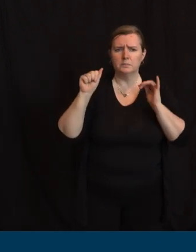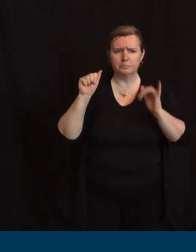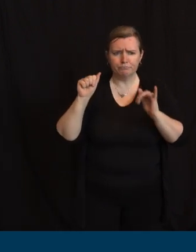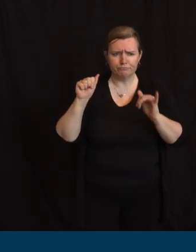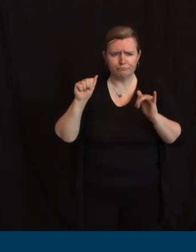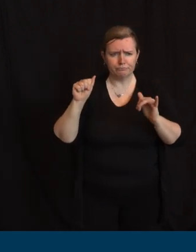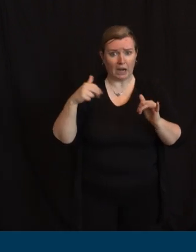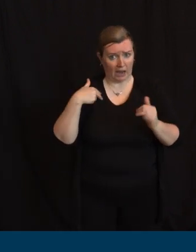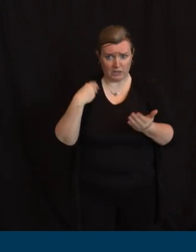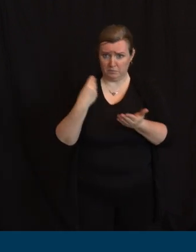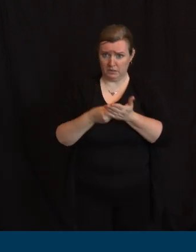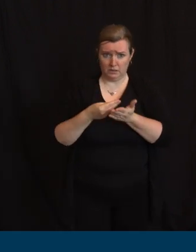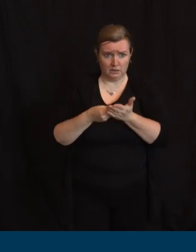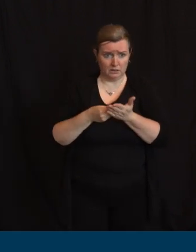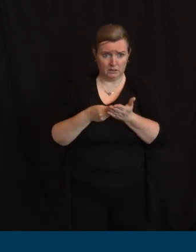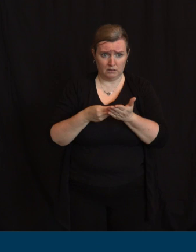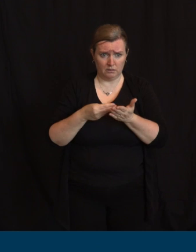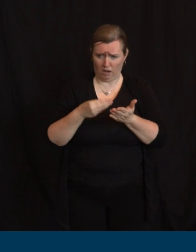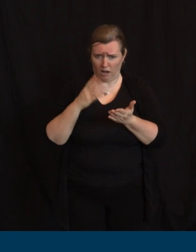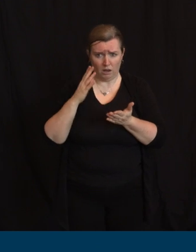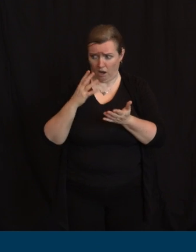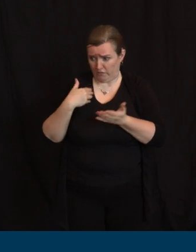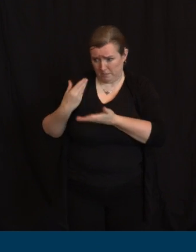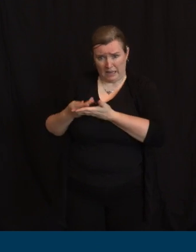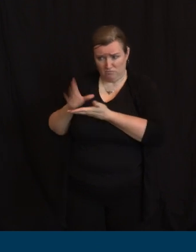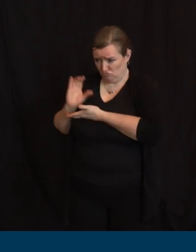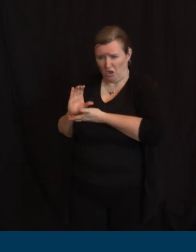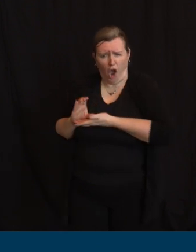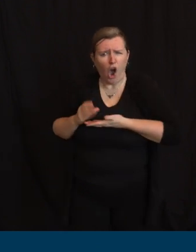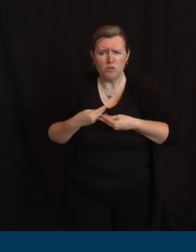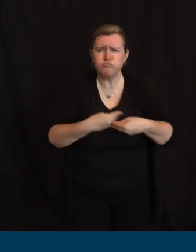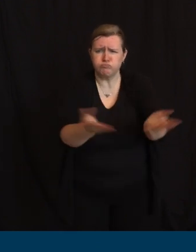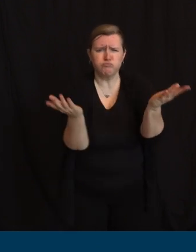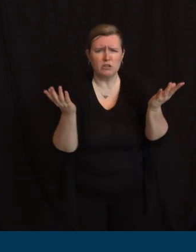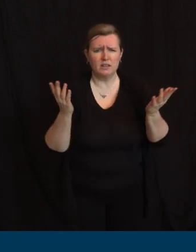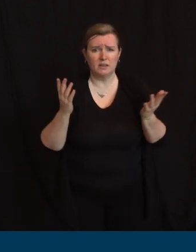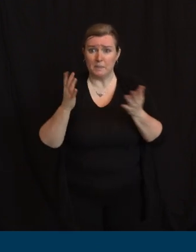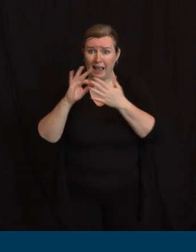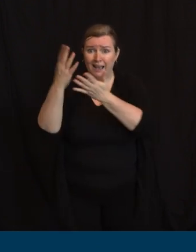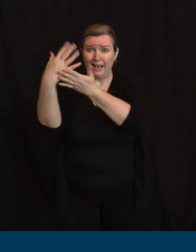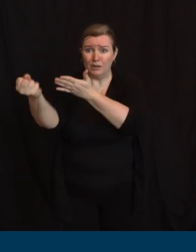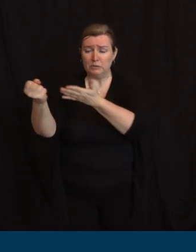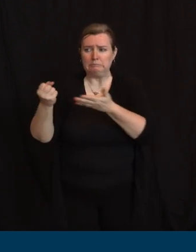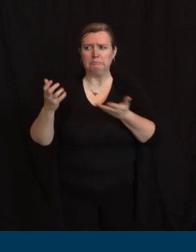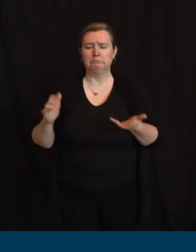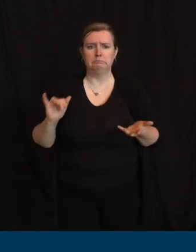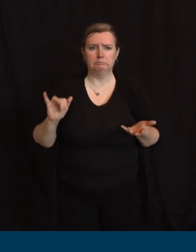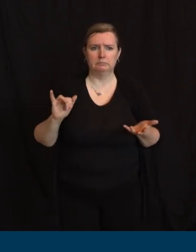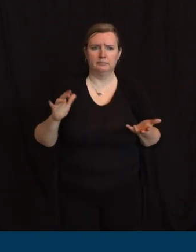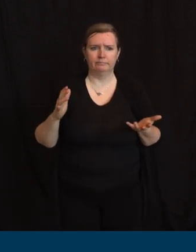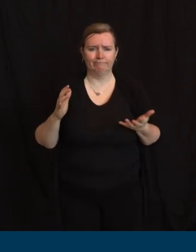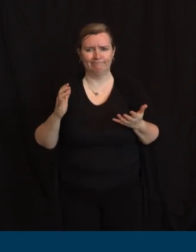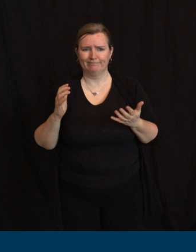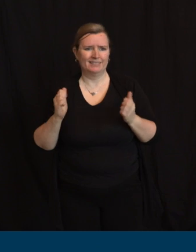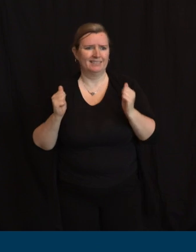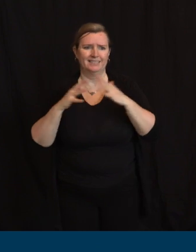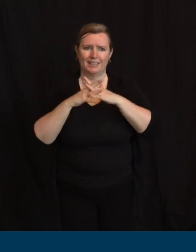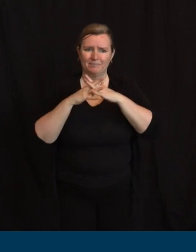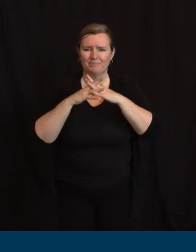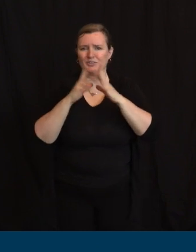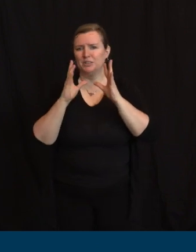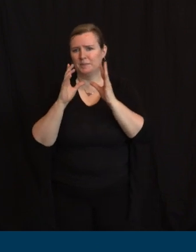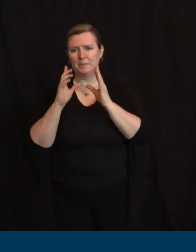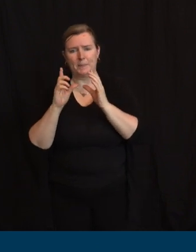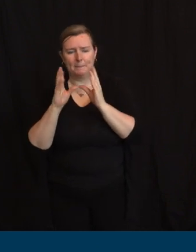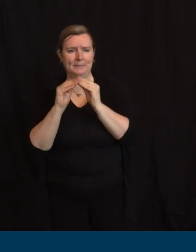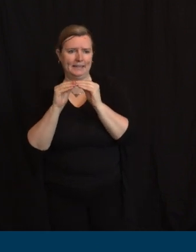The bank is running dry here, and that's part of the reason why we had the leadership meeting that we had today. We have dire needs, and we're not